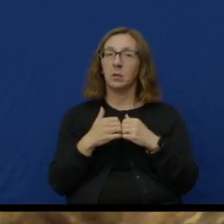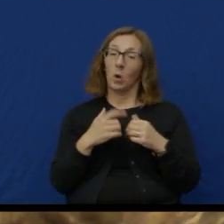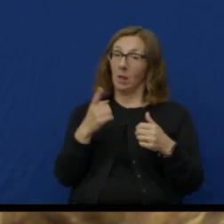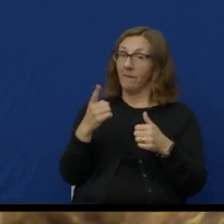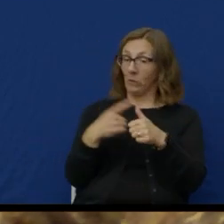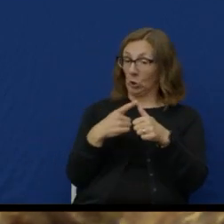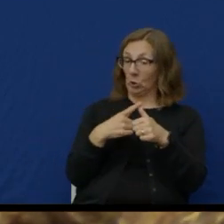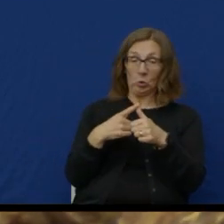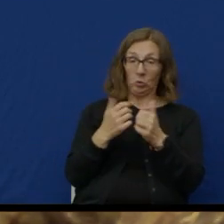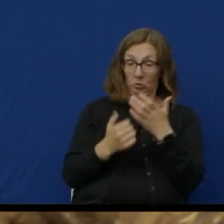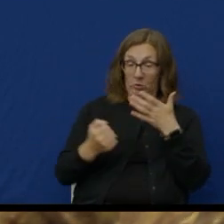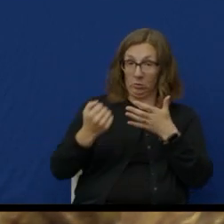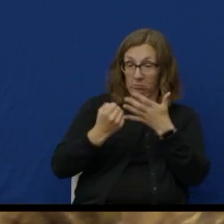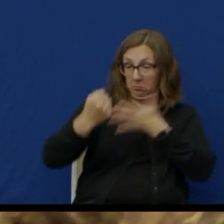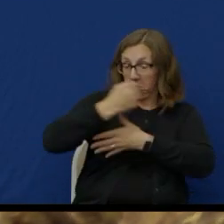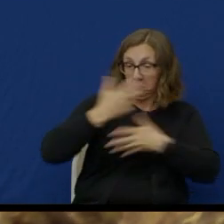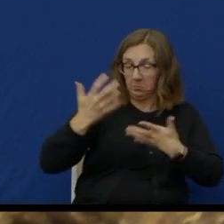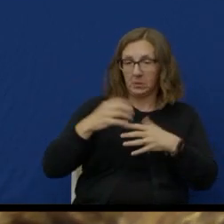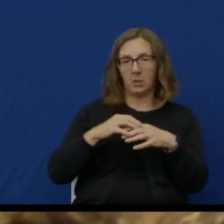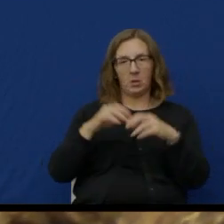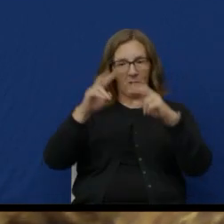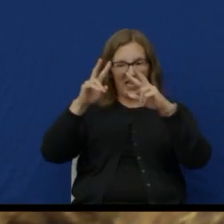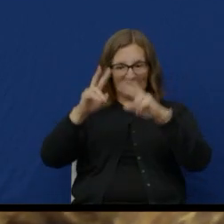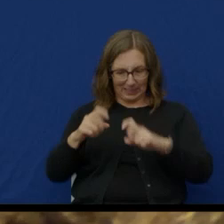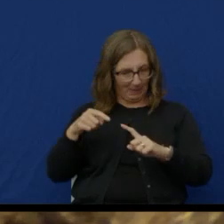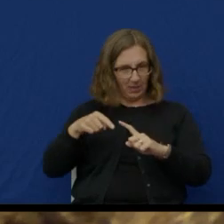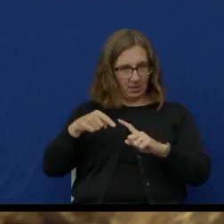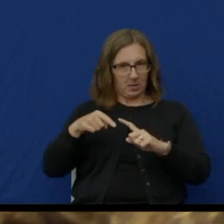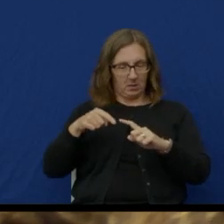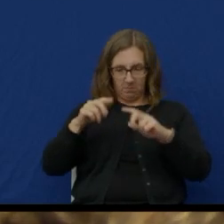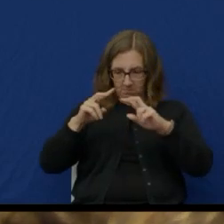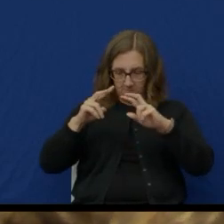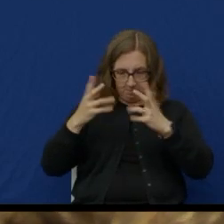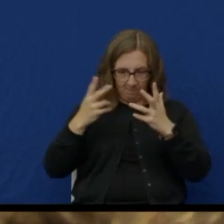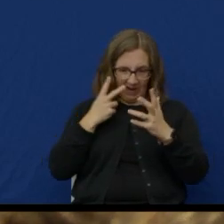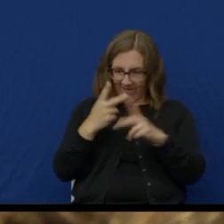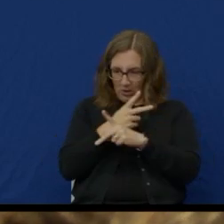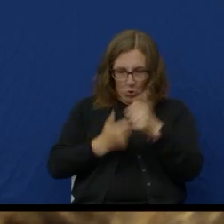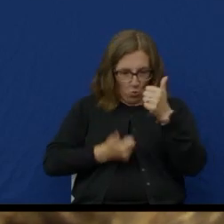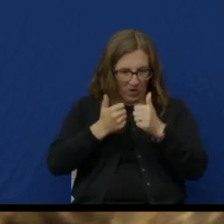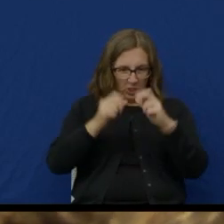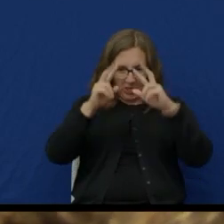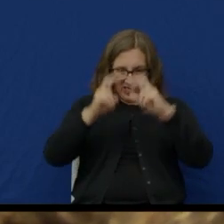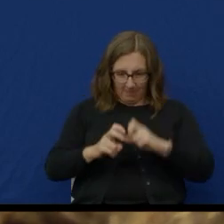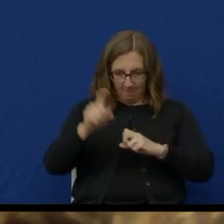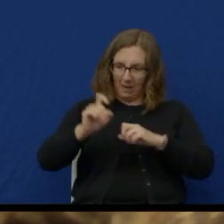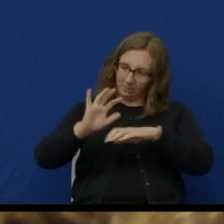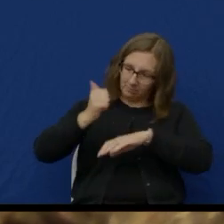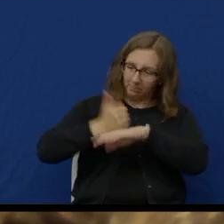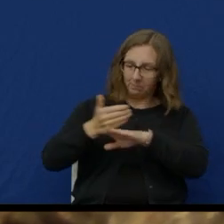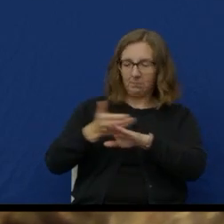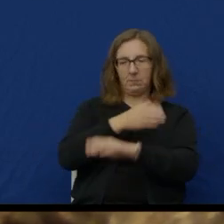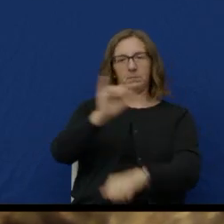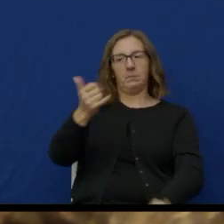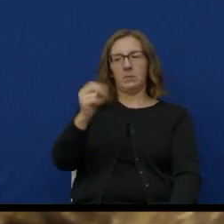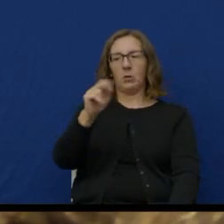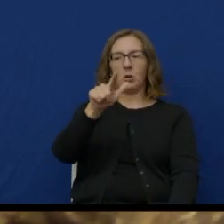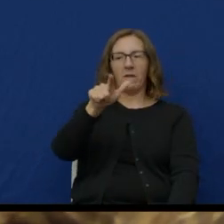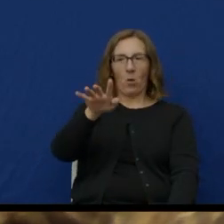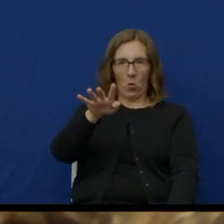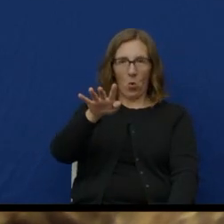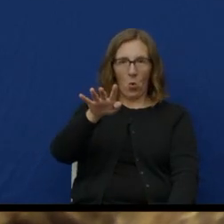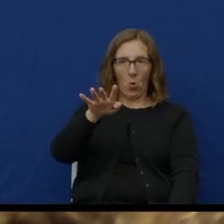be looking at the assessment that will need to be put in place by January 2024 regarding